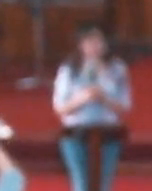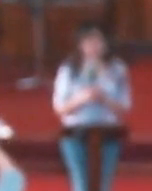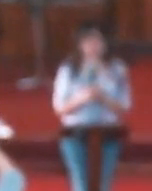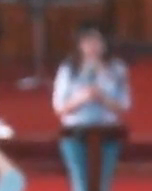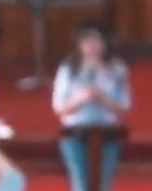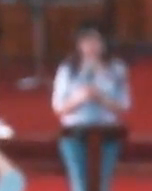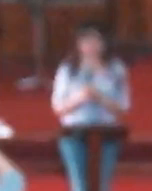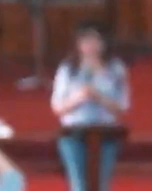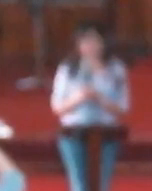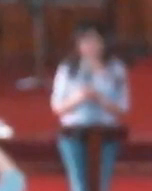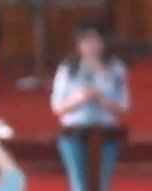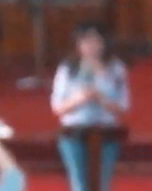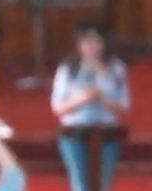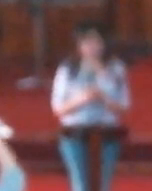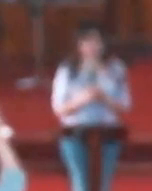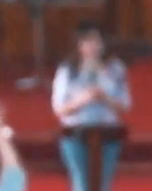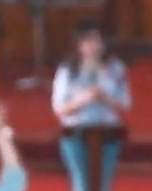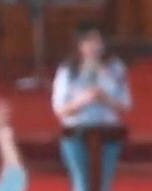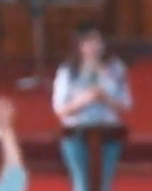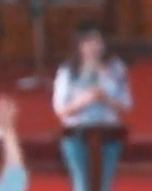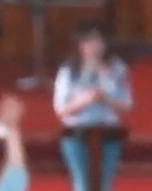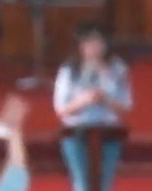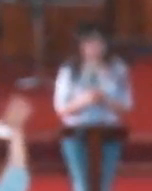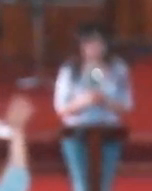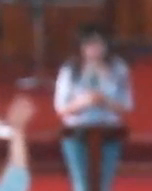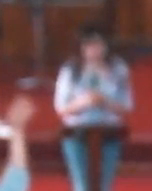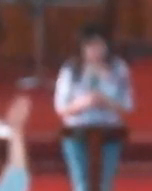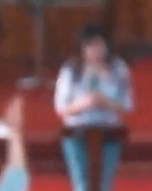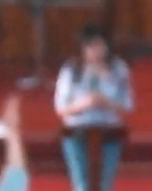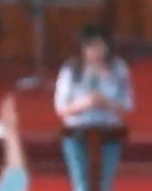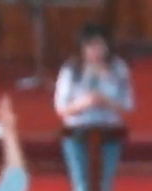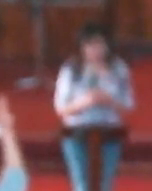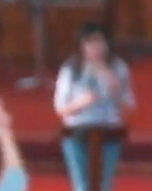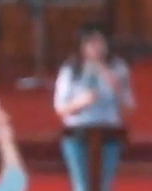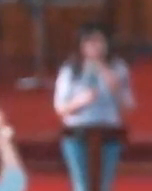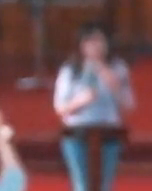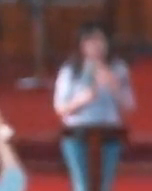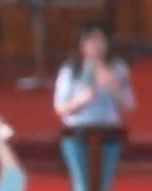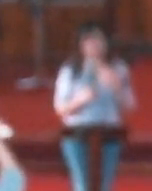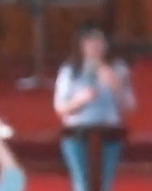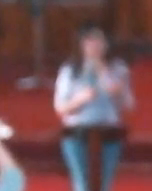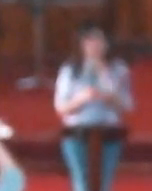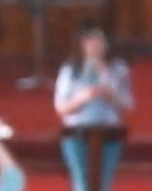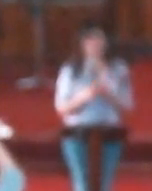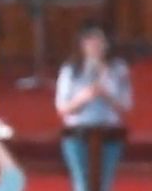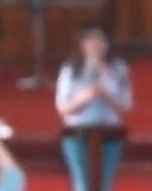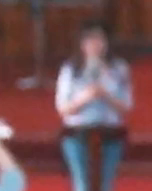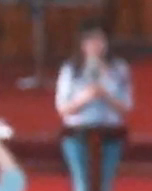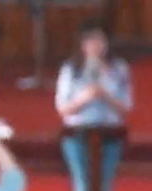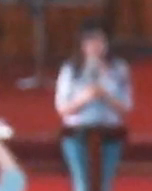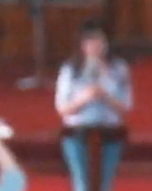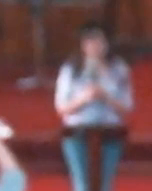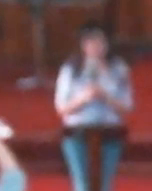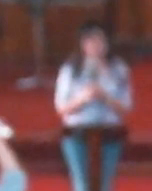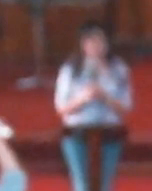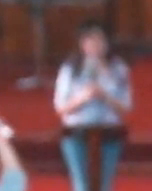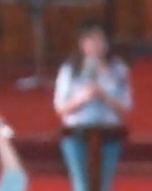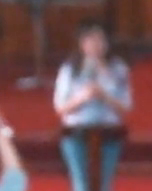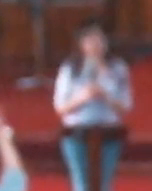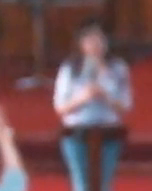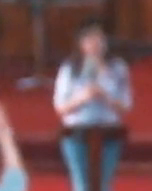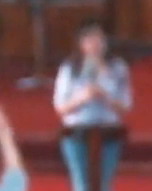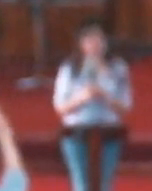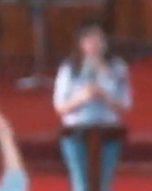corazón y no debemos de tomar tu nombre en vano. And that we can discern when there's good desires coming from our heart and not take your name in vain.